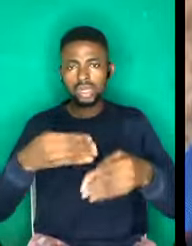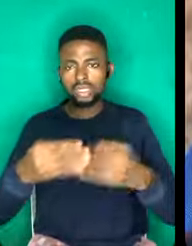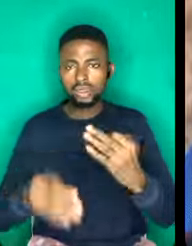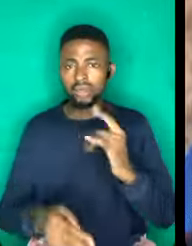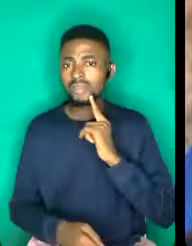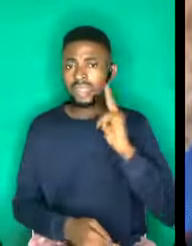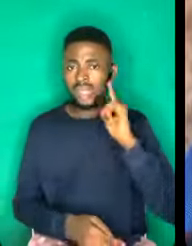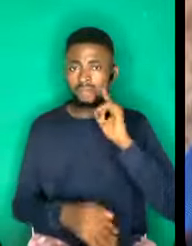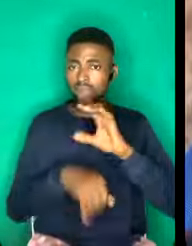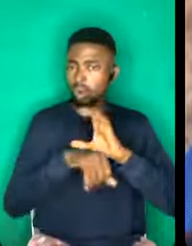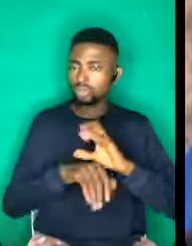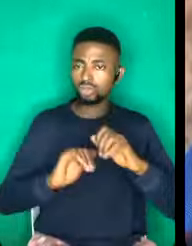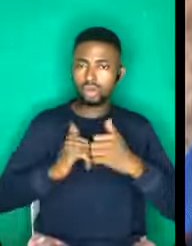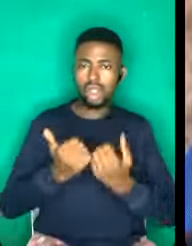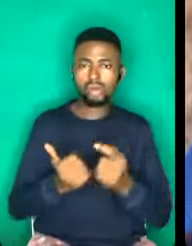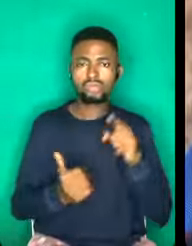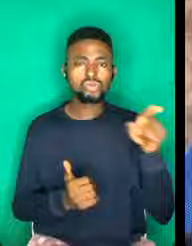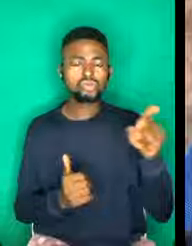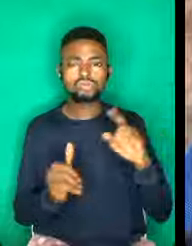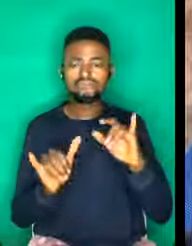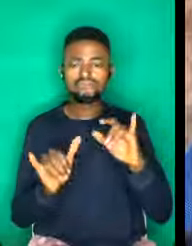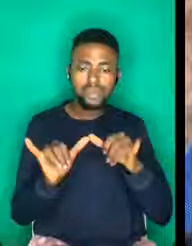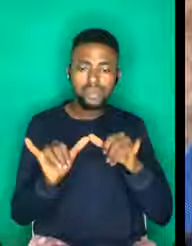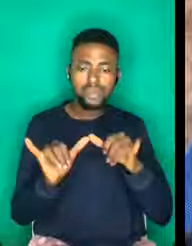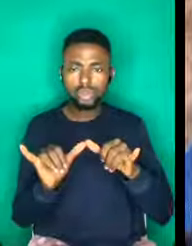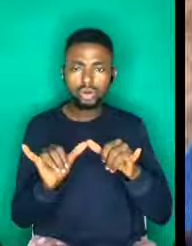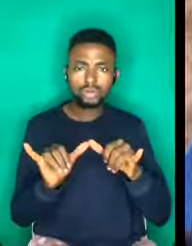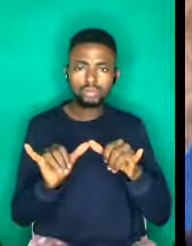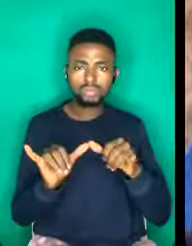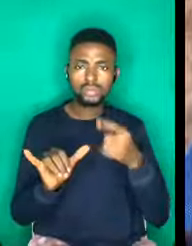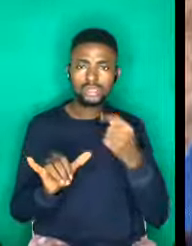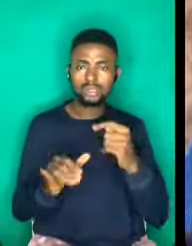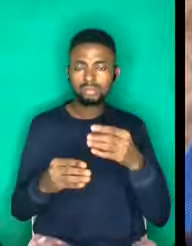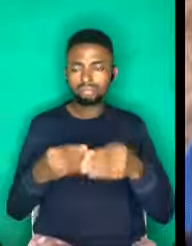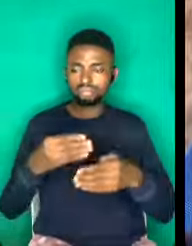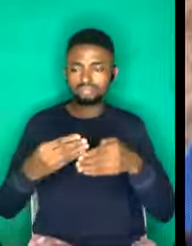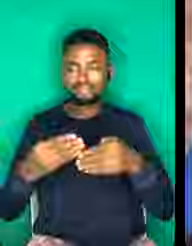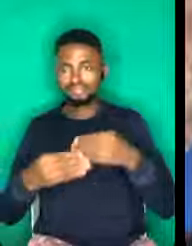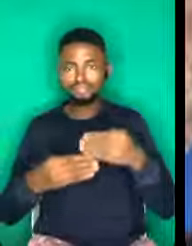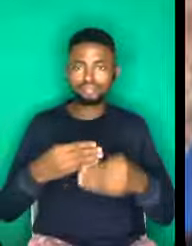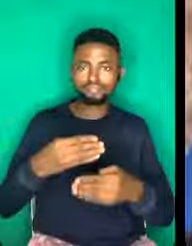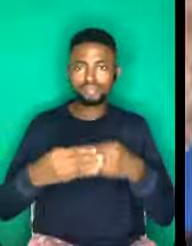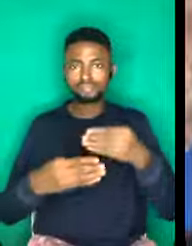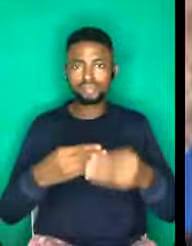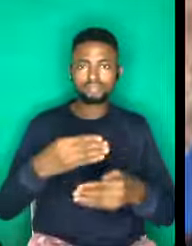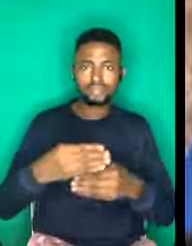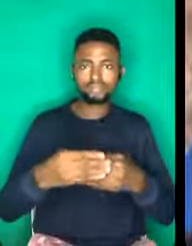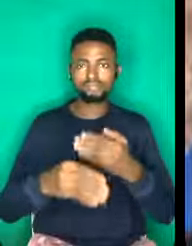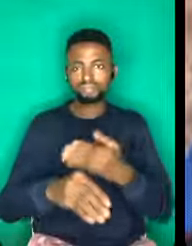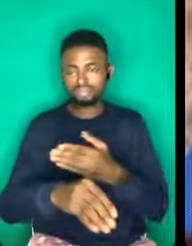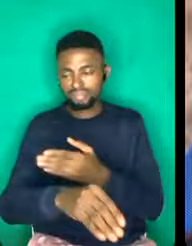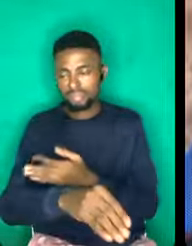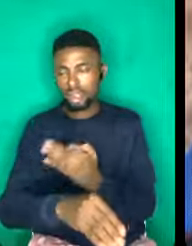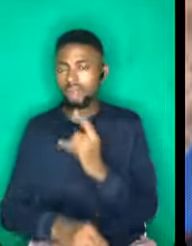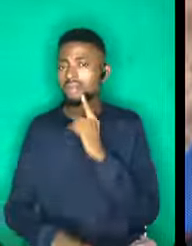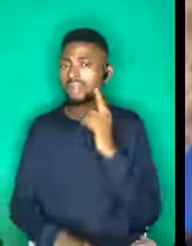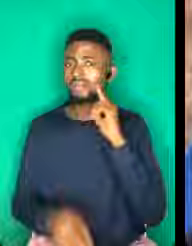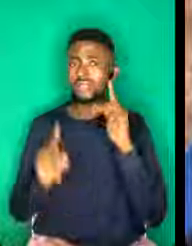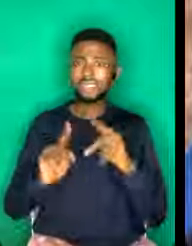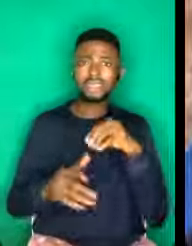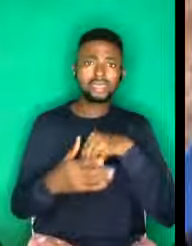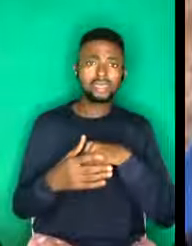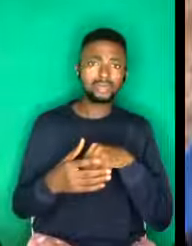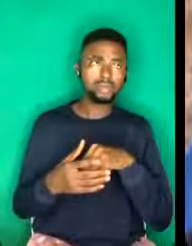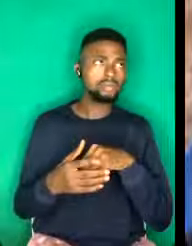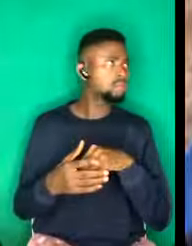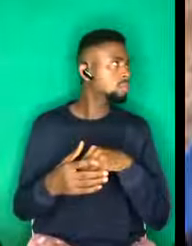assess the progress of the deaf persons in both the language and the artistic expression, like especially